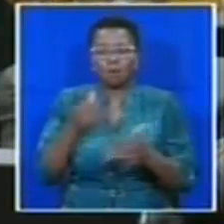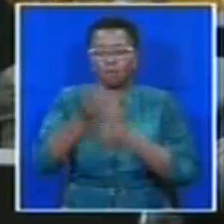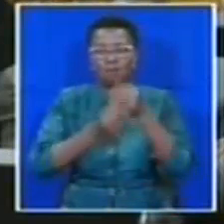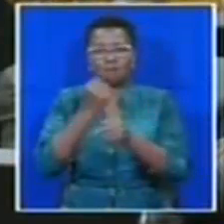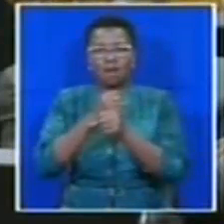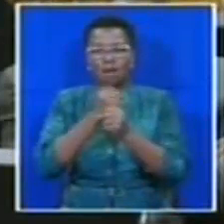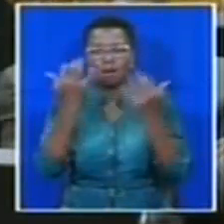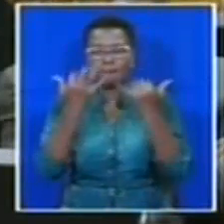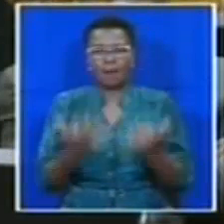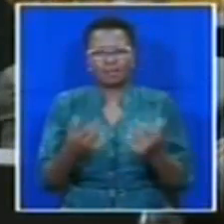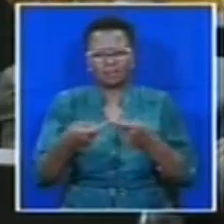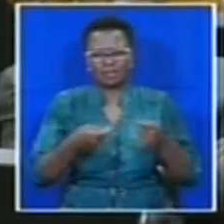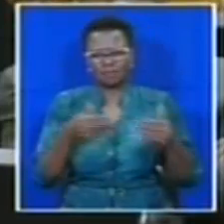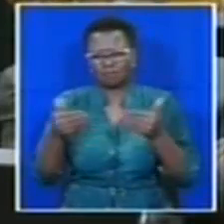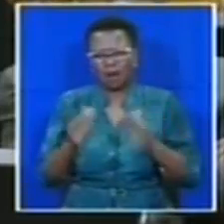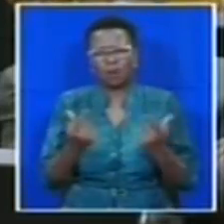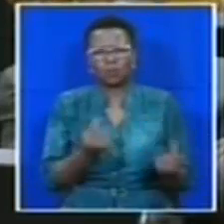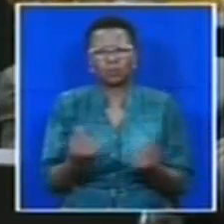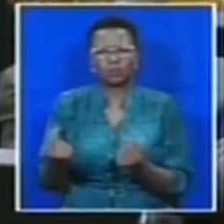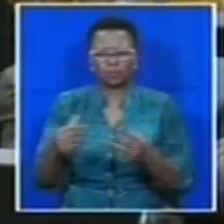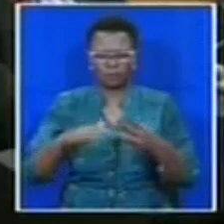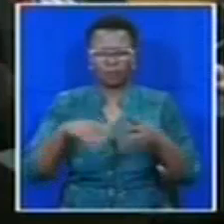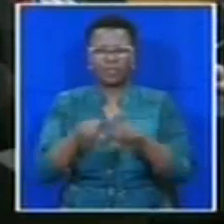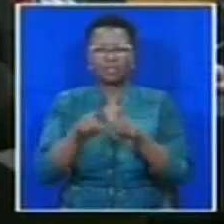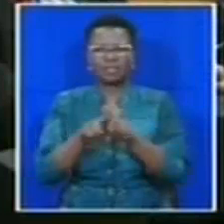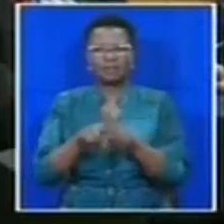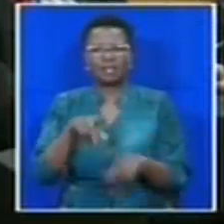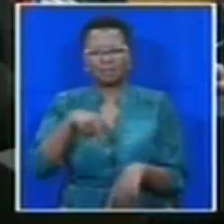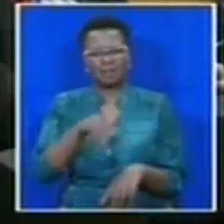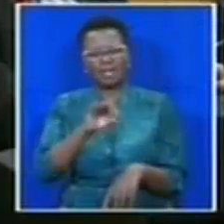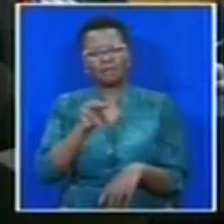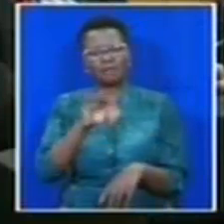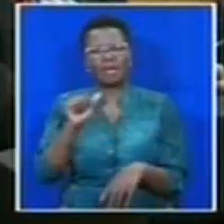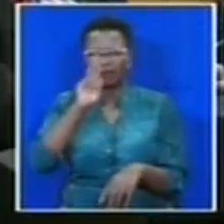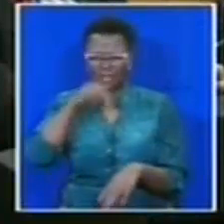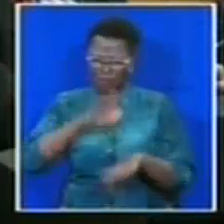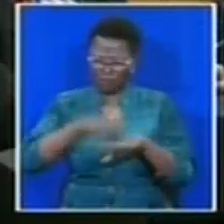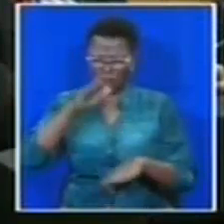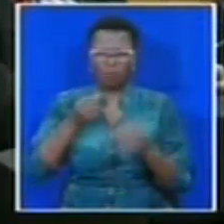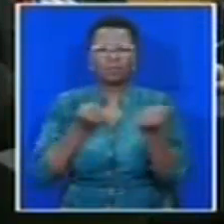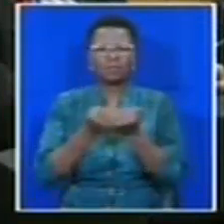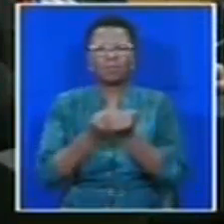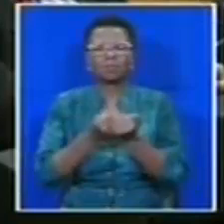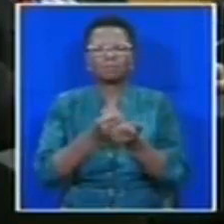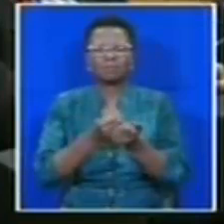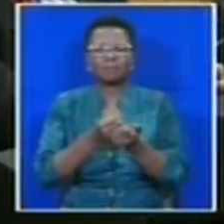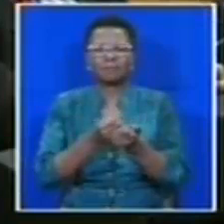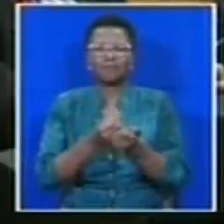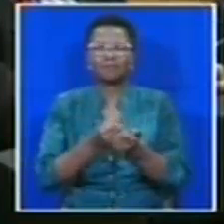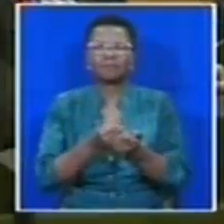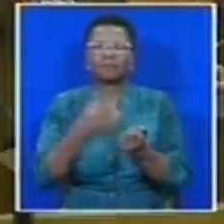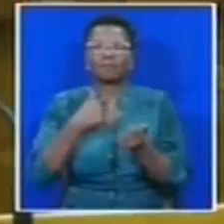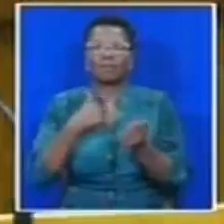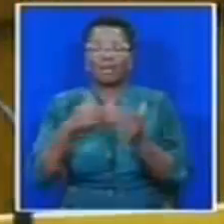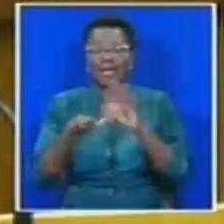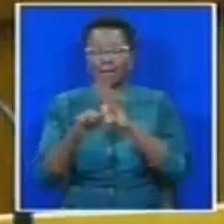position, and steps to strengthen public finance management. It sets out the priorities which